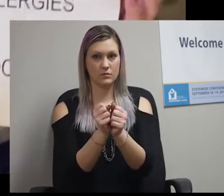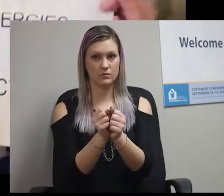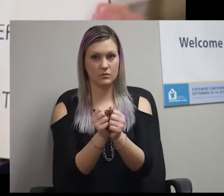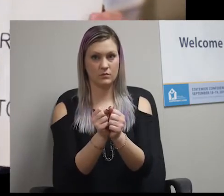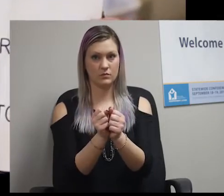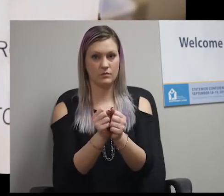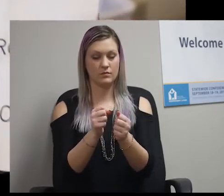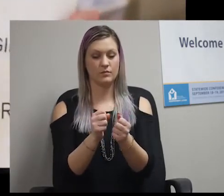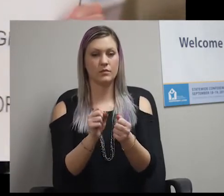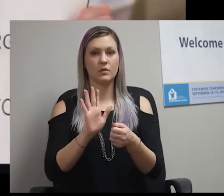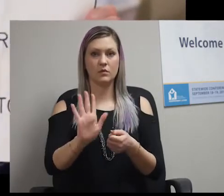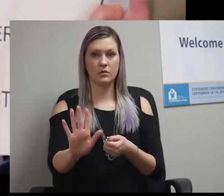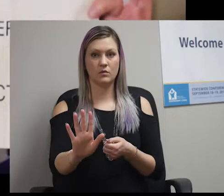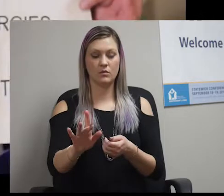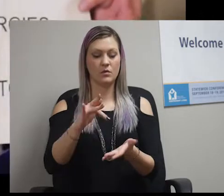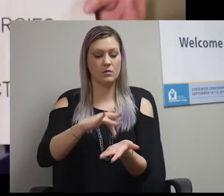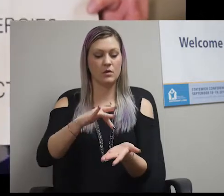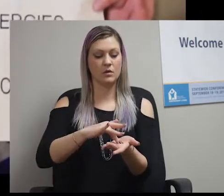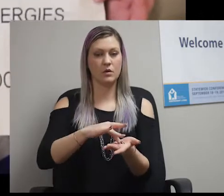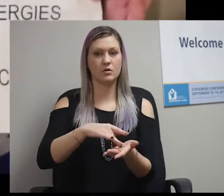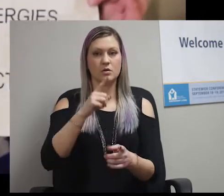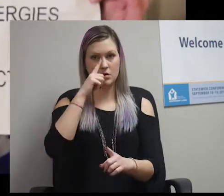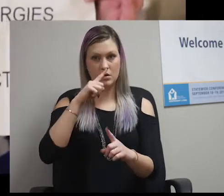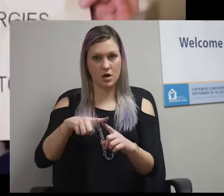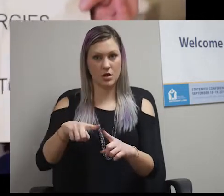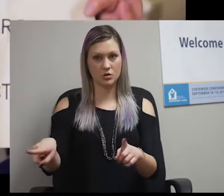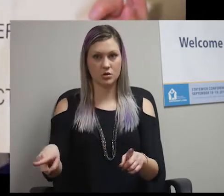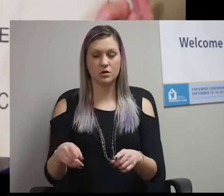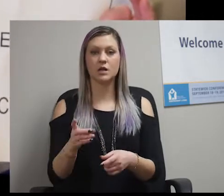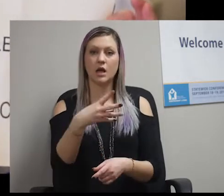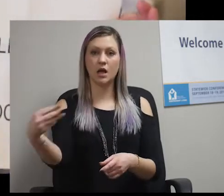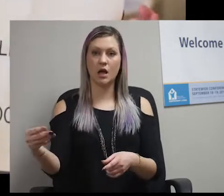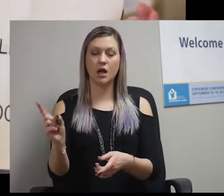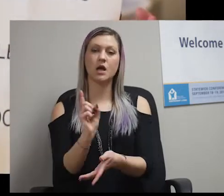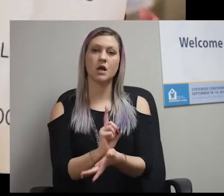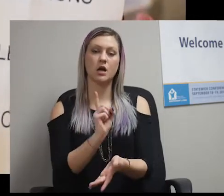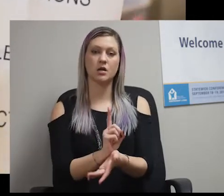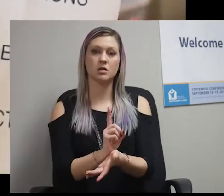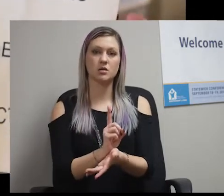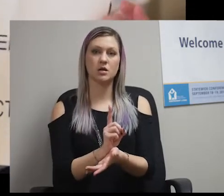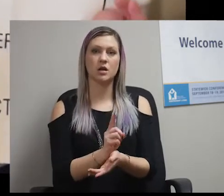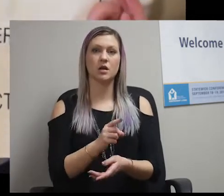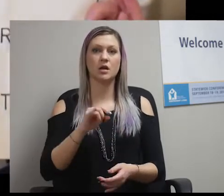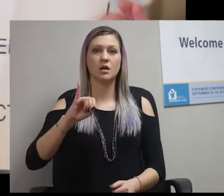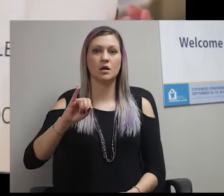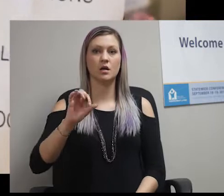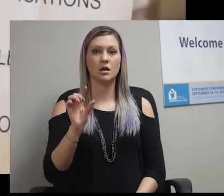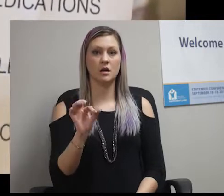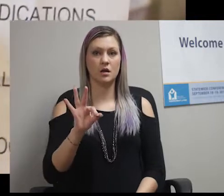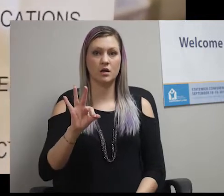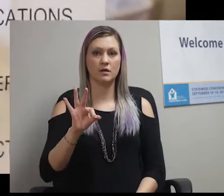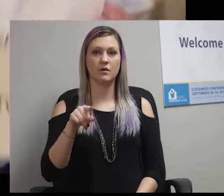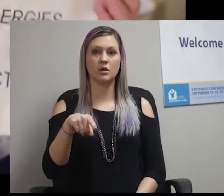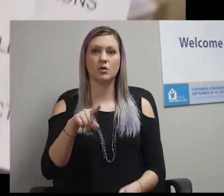that lists your medications, allergies, and doctors. So that if some sort of